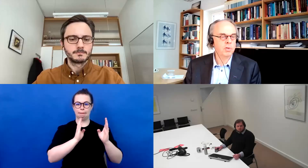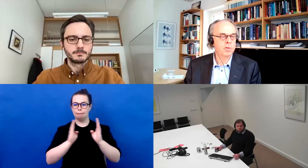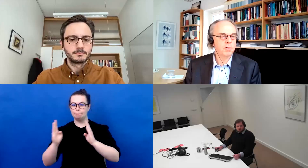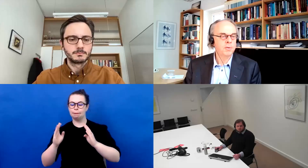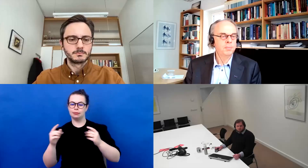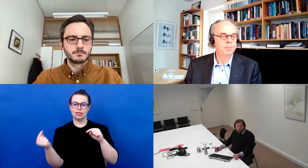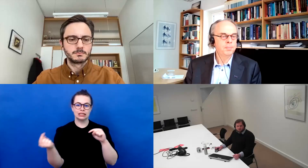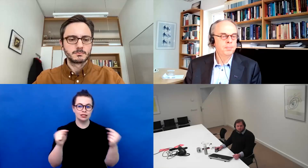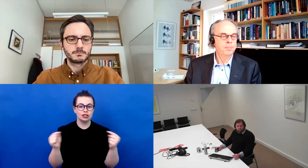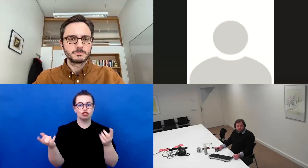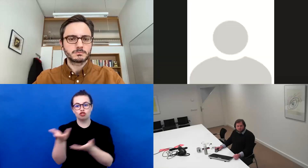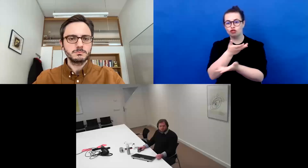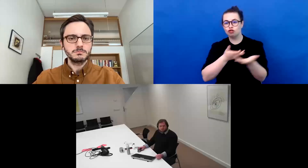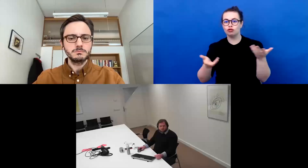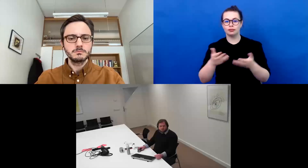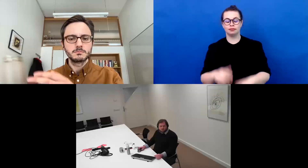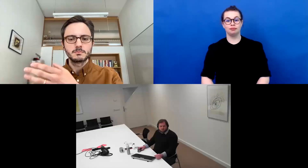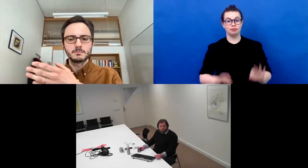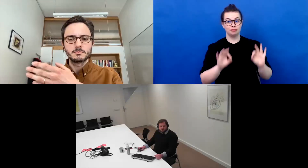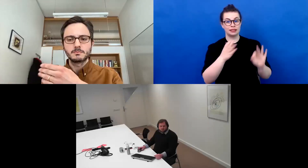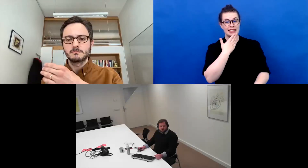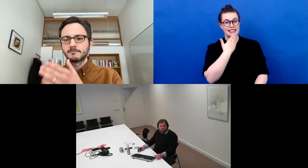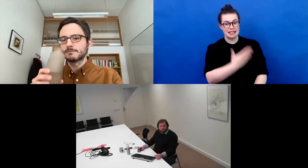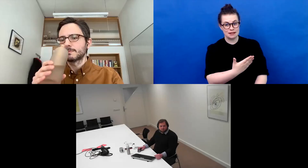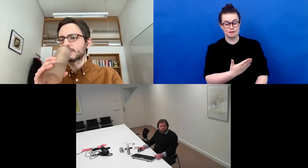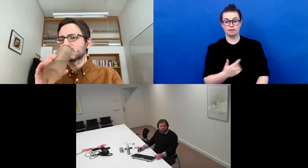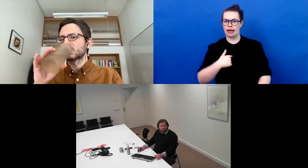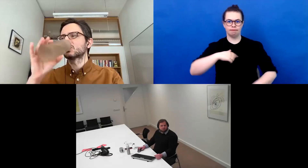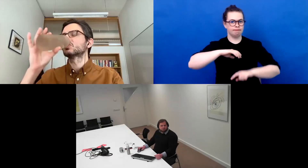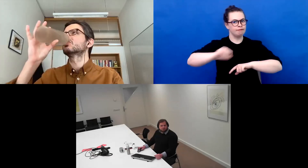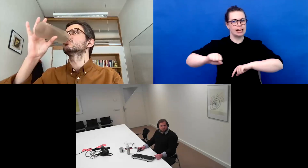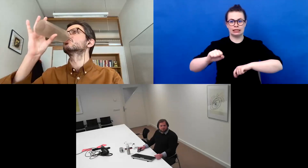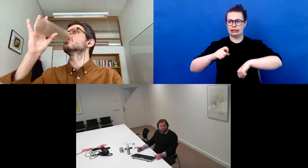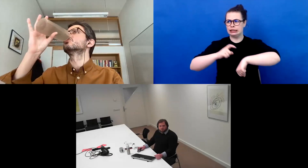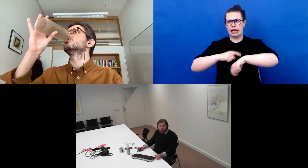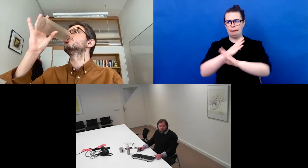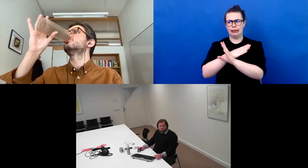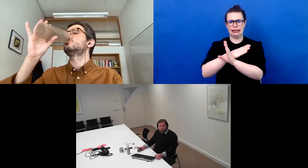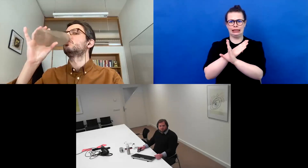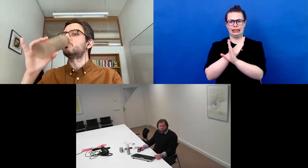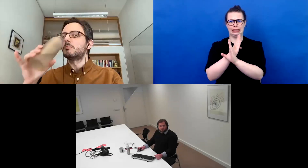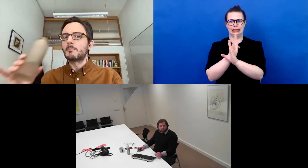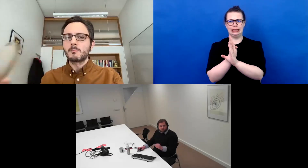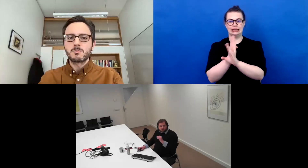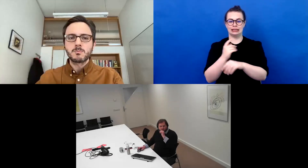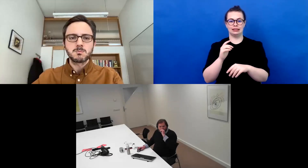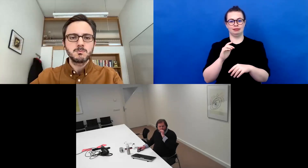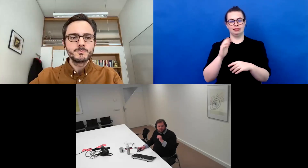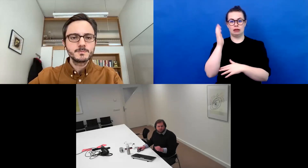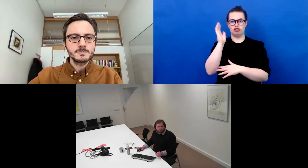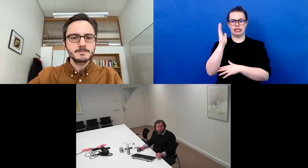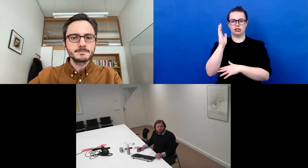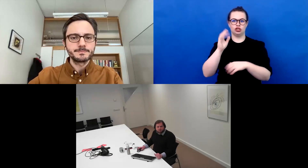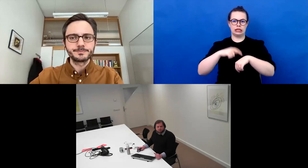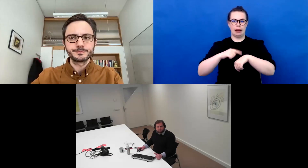and questions. Thanks, Peter, and thanks, Josue. I'm going to go very fast because we're running very short of time. We went a little bit over with the talk.